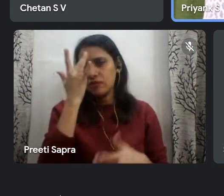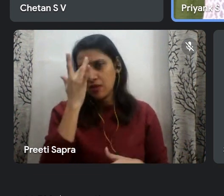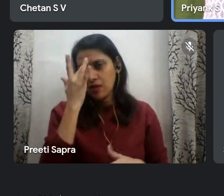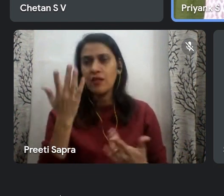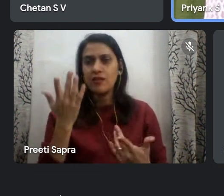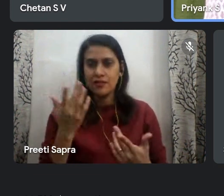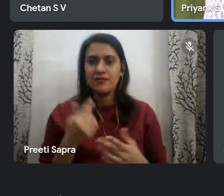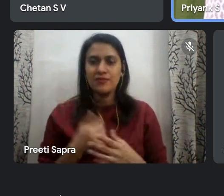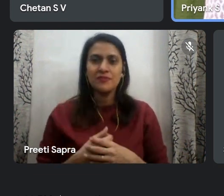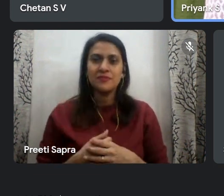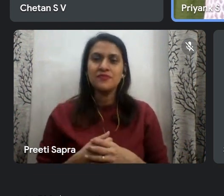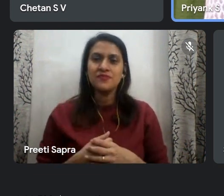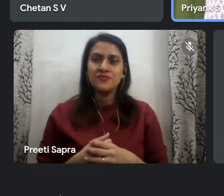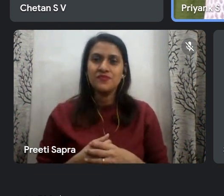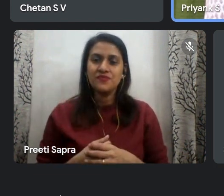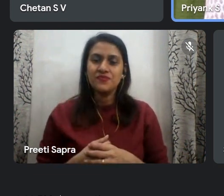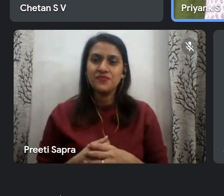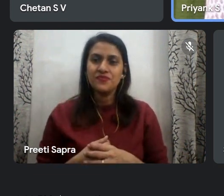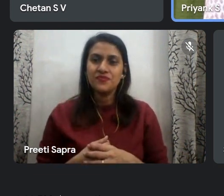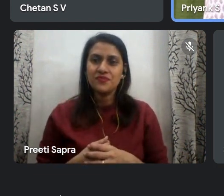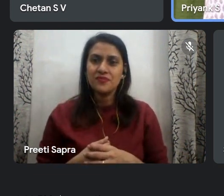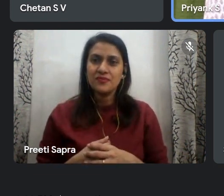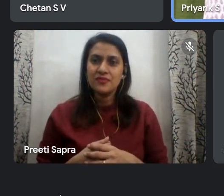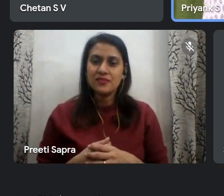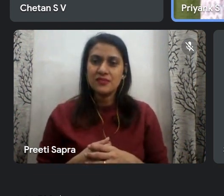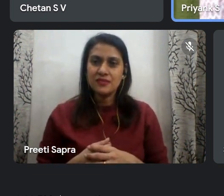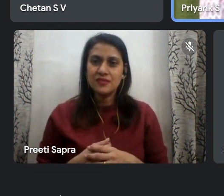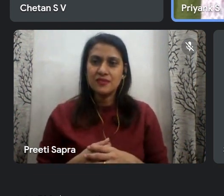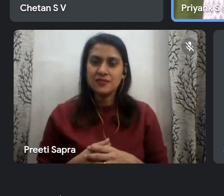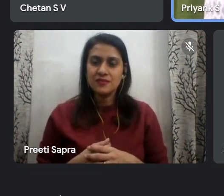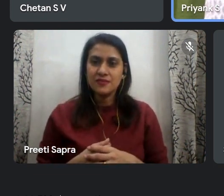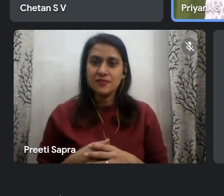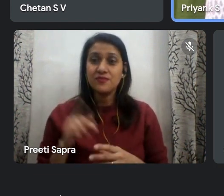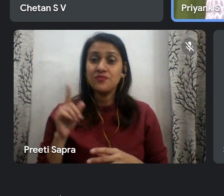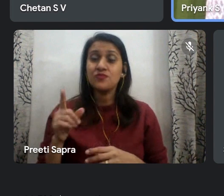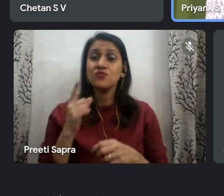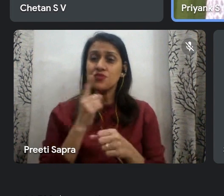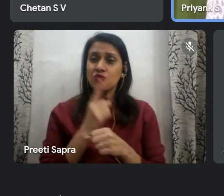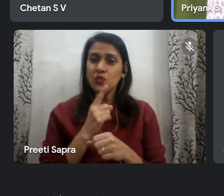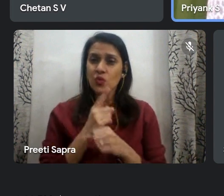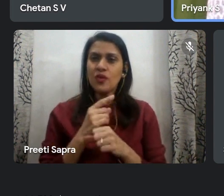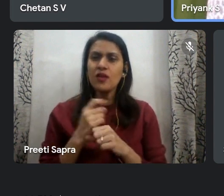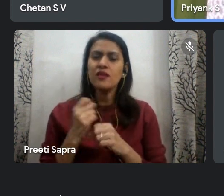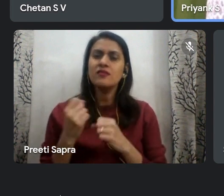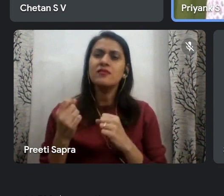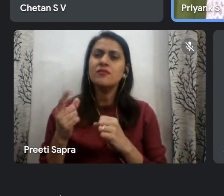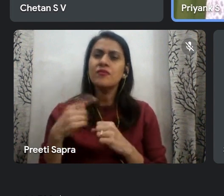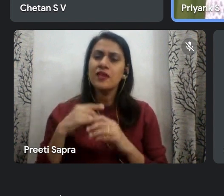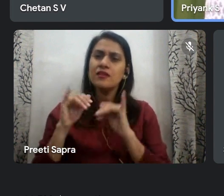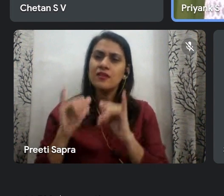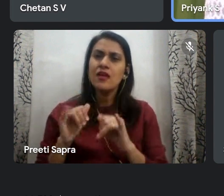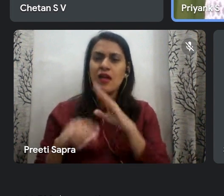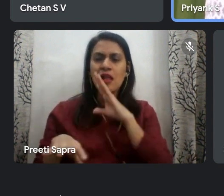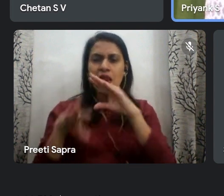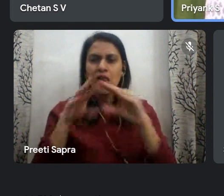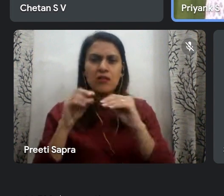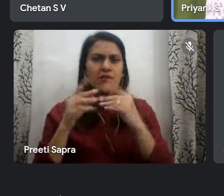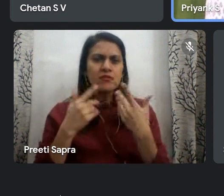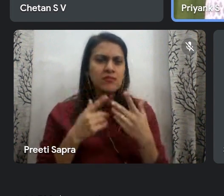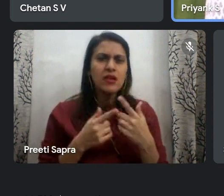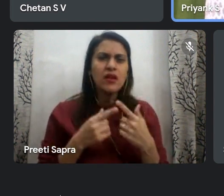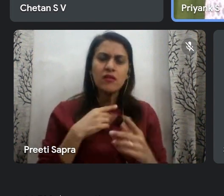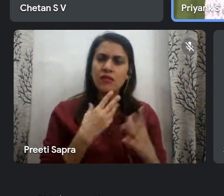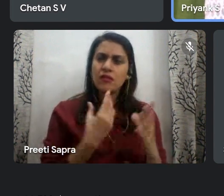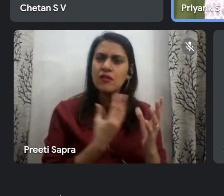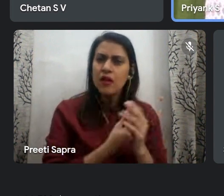So, so I think she practically caught on, because for one whole quarter, I think I spent more time in the infirmary learning things with the nurse than I really did